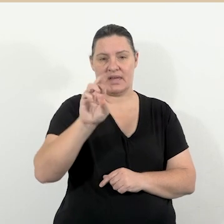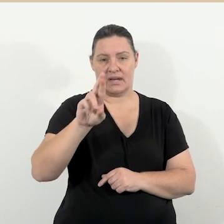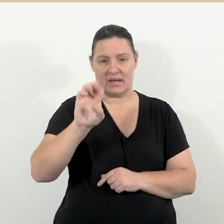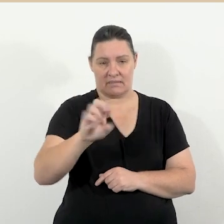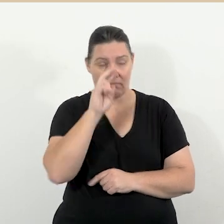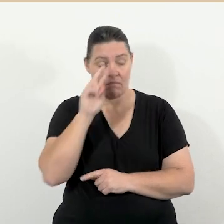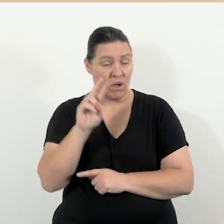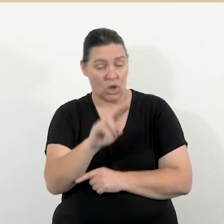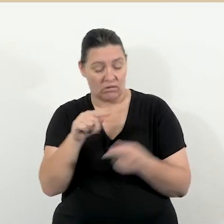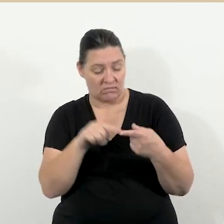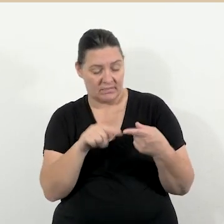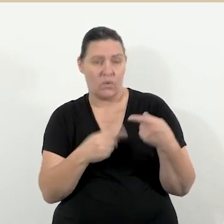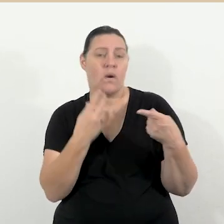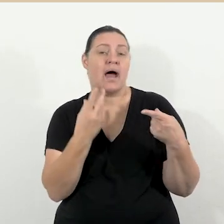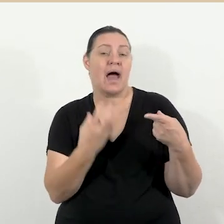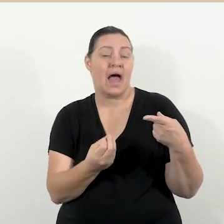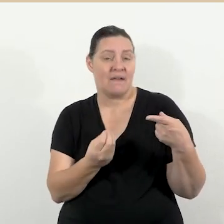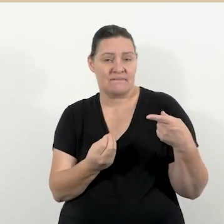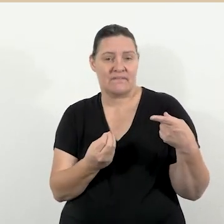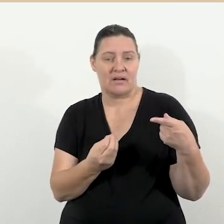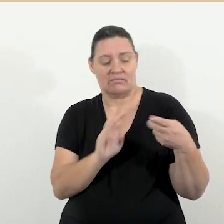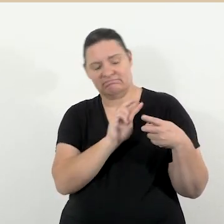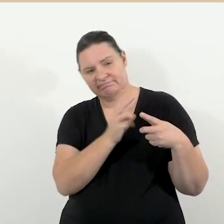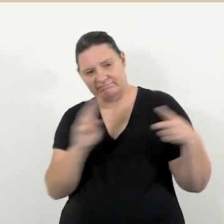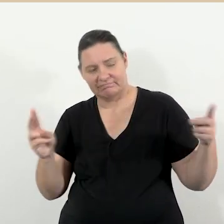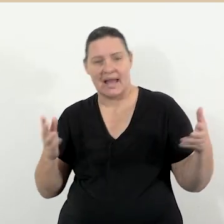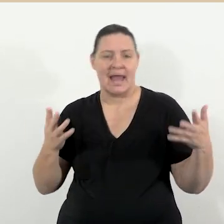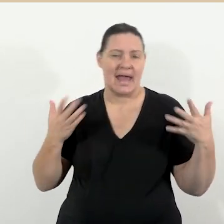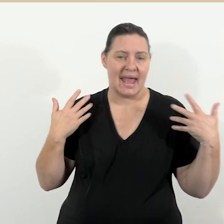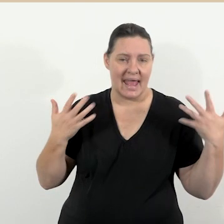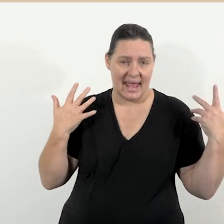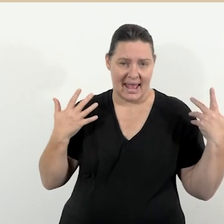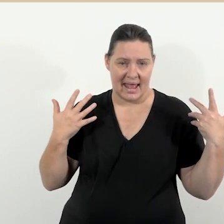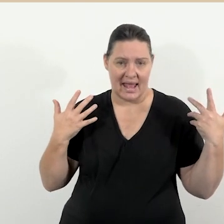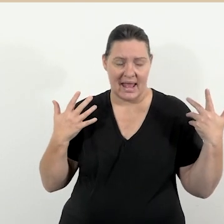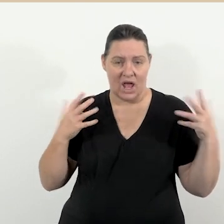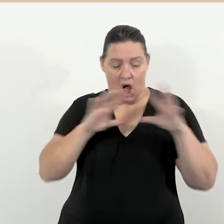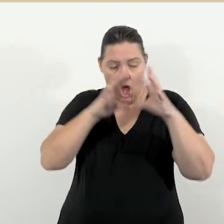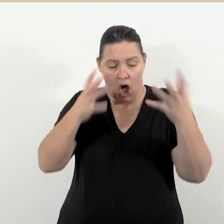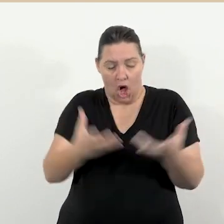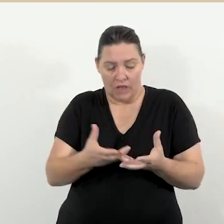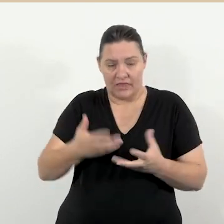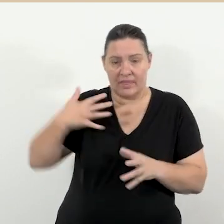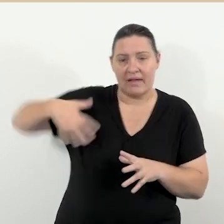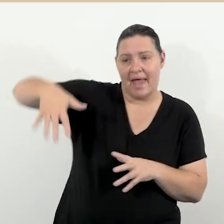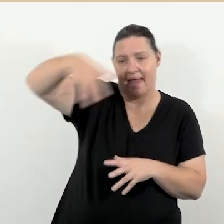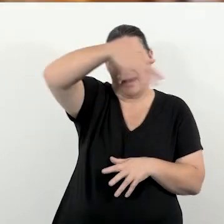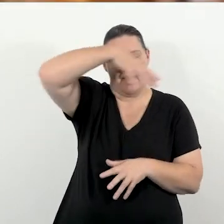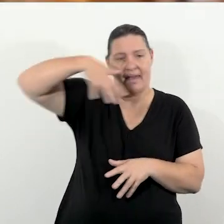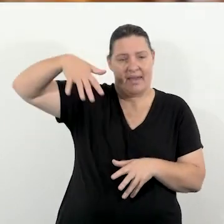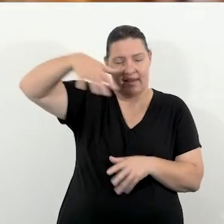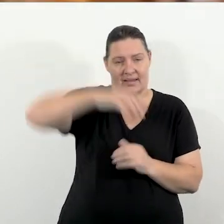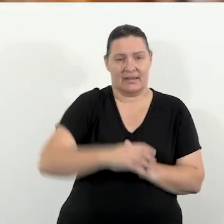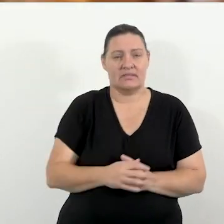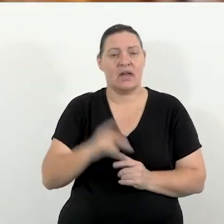the atmosphere, we said that it consists of all the air above the surface of the earth, and we've already